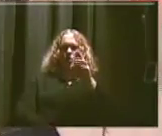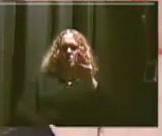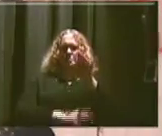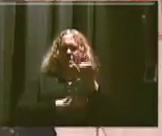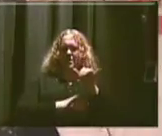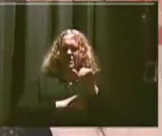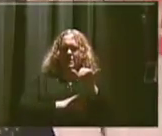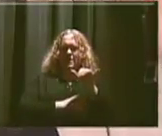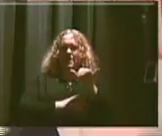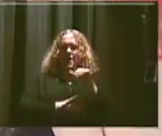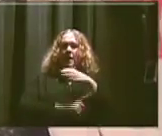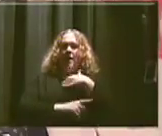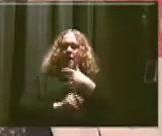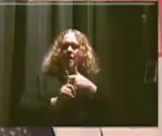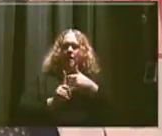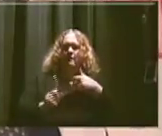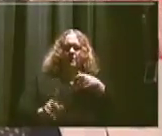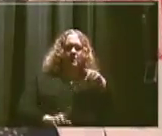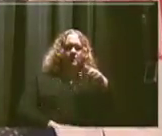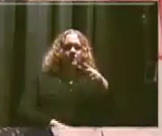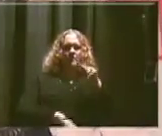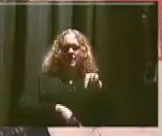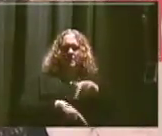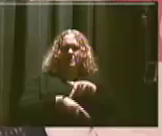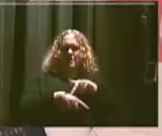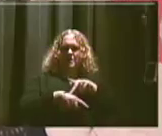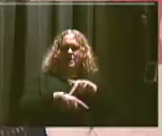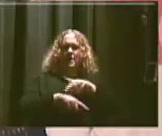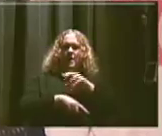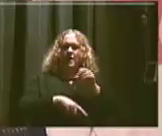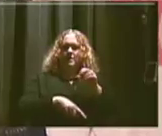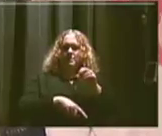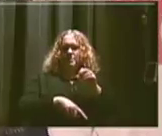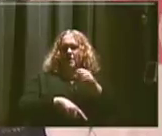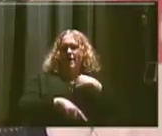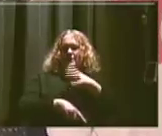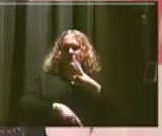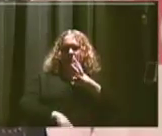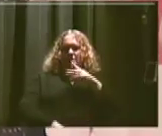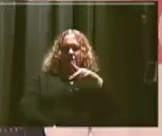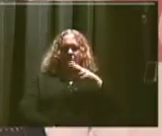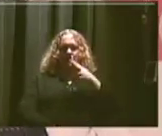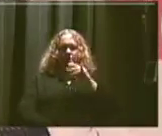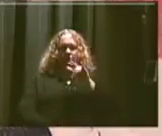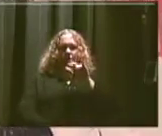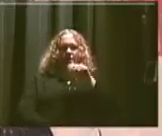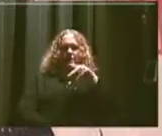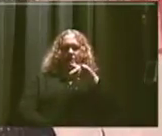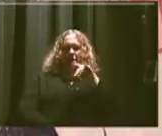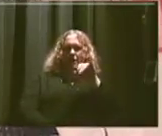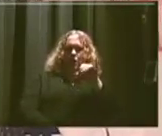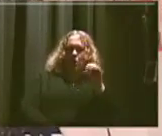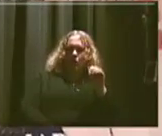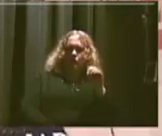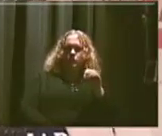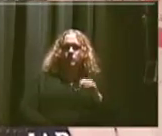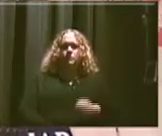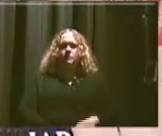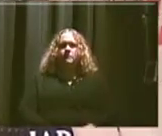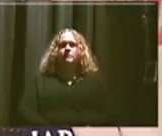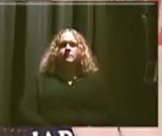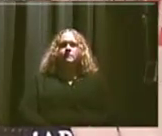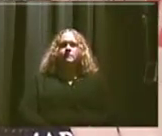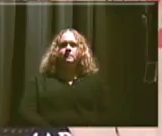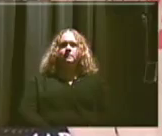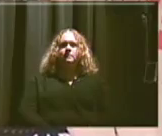and my native language, I'm from Philippines and my native language is Filipino. I'll be saying it in Tagalog. Lahat ng JCPS